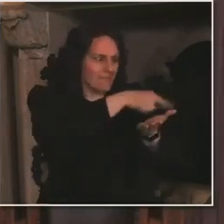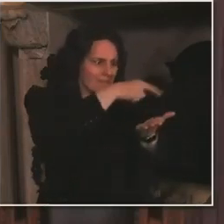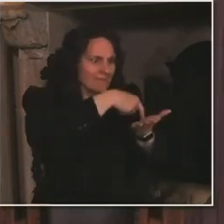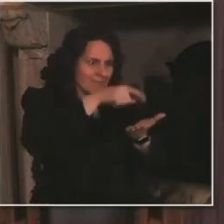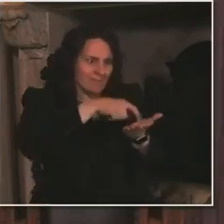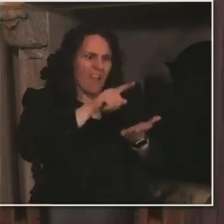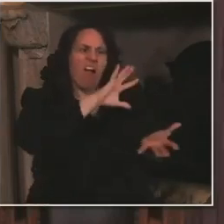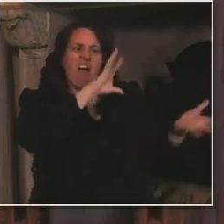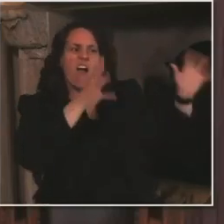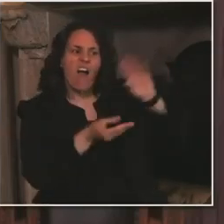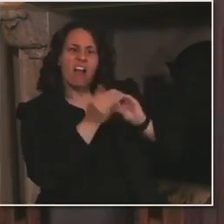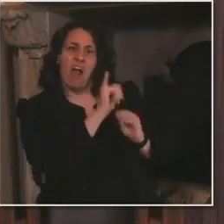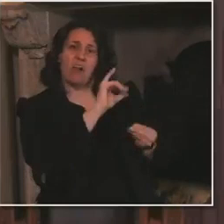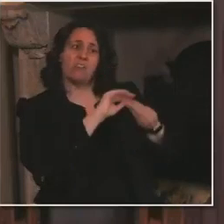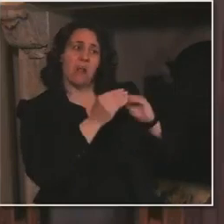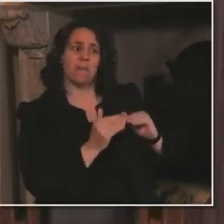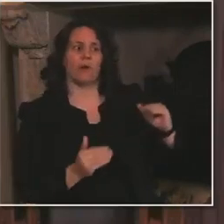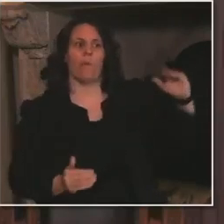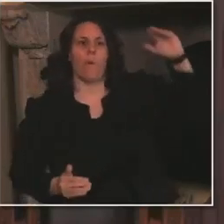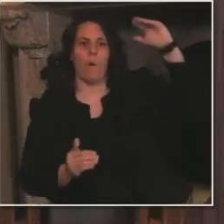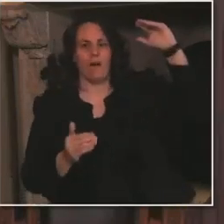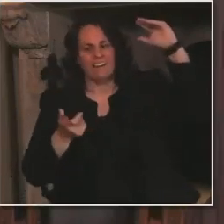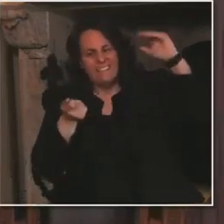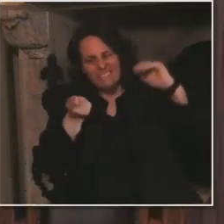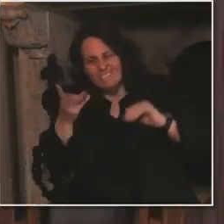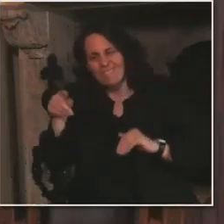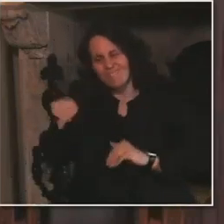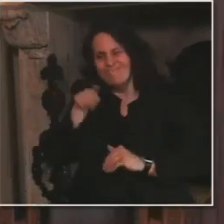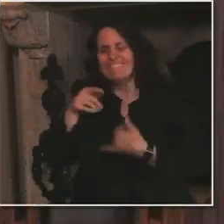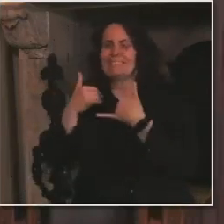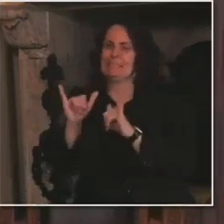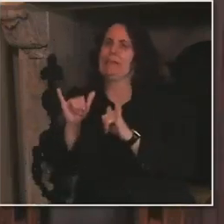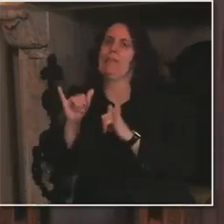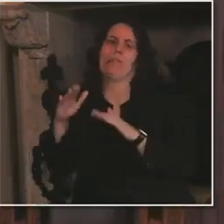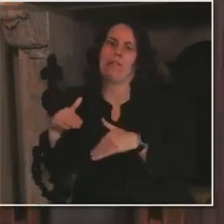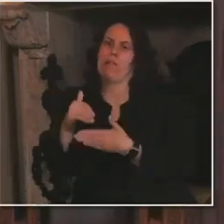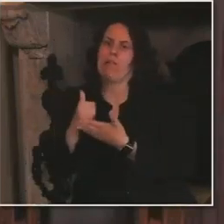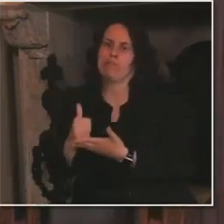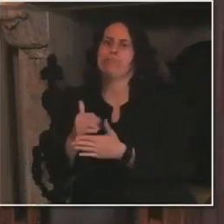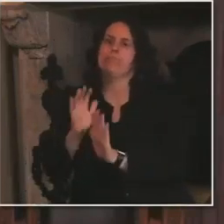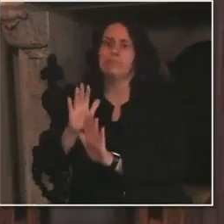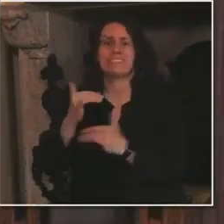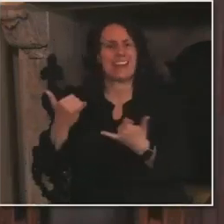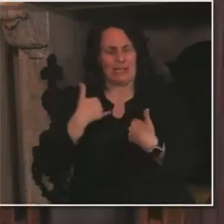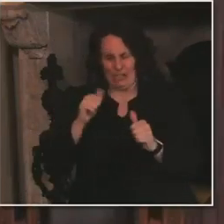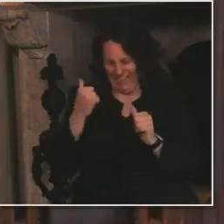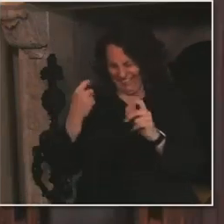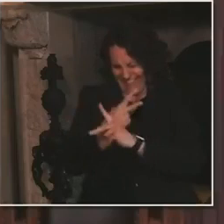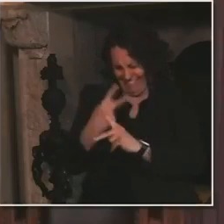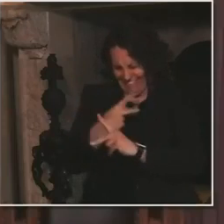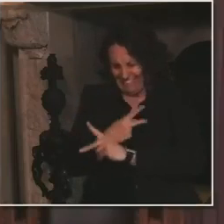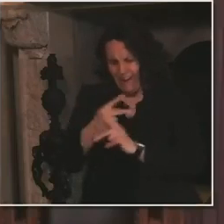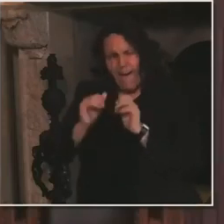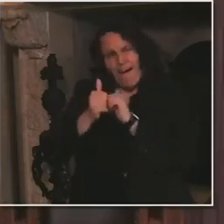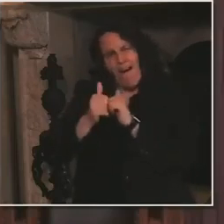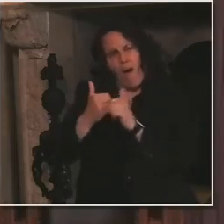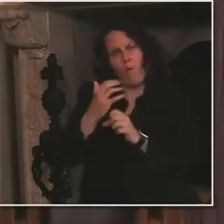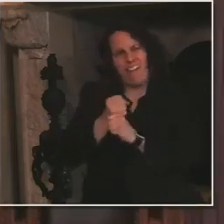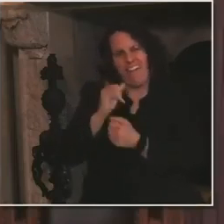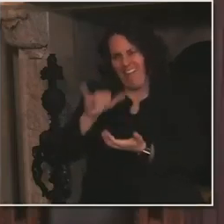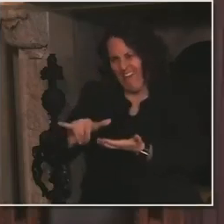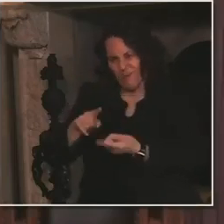are looking, we continue to hire additional staff and contracting out parts of the system so that